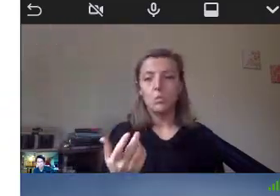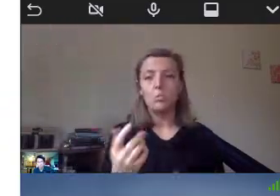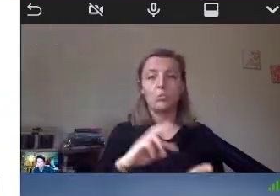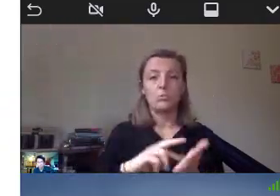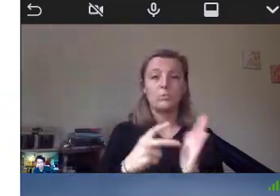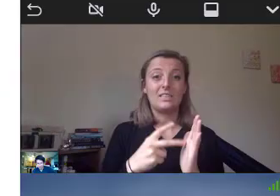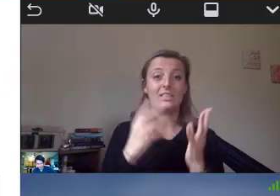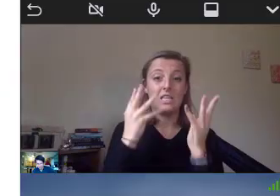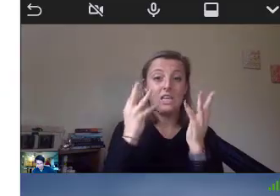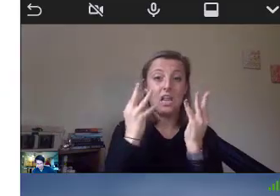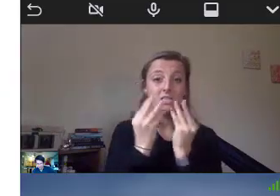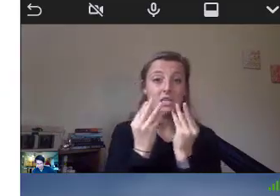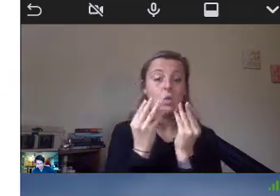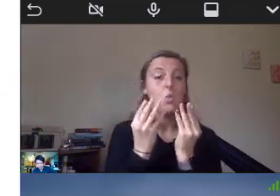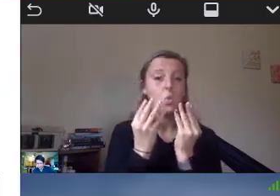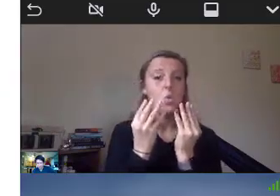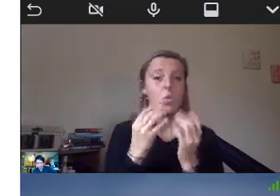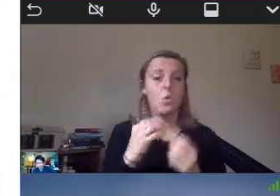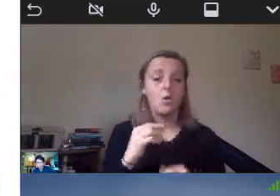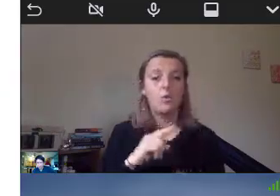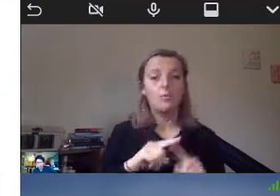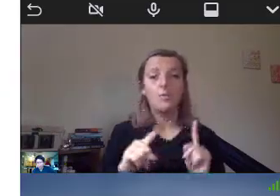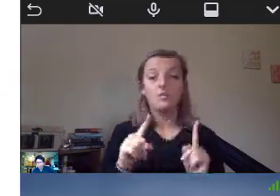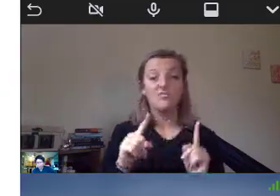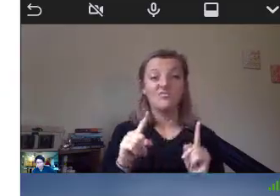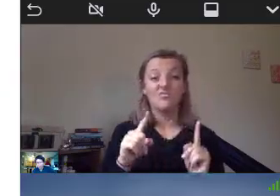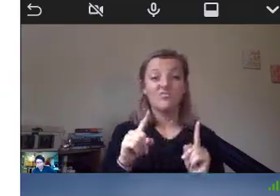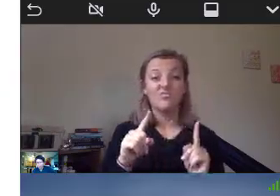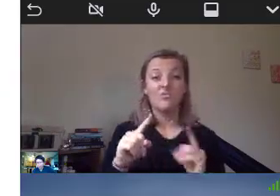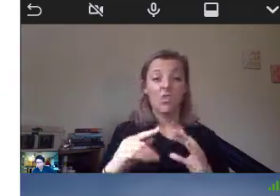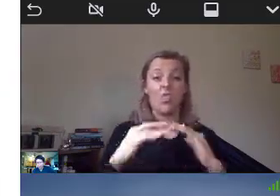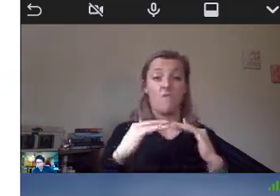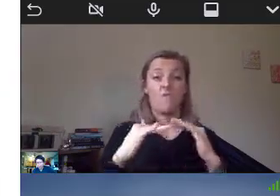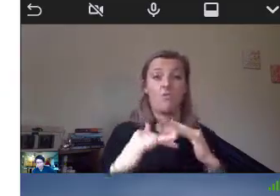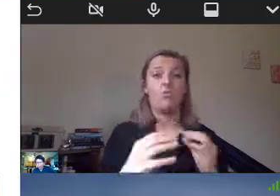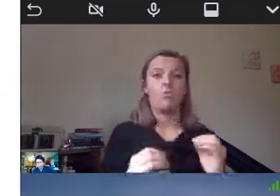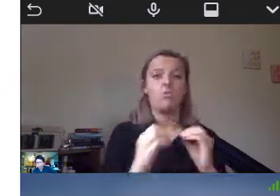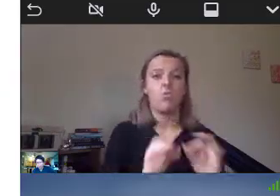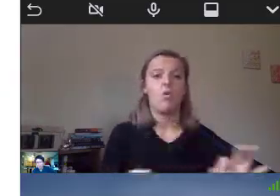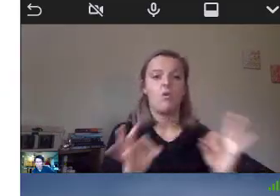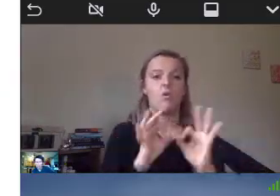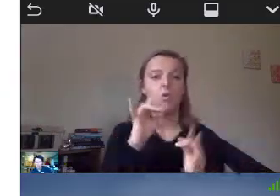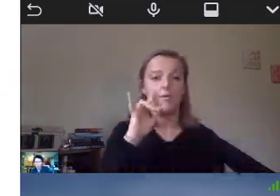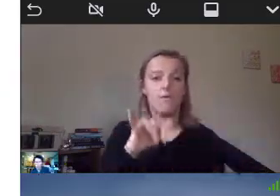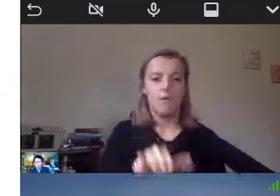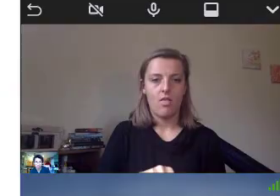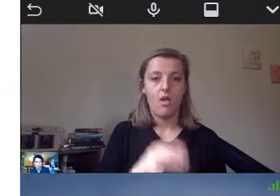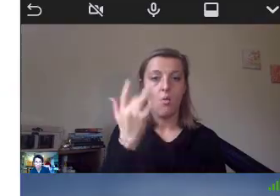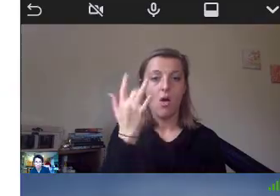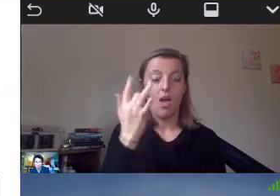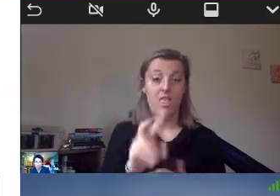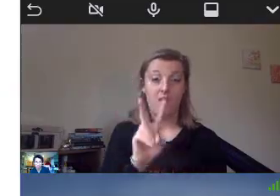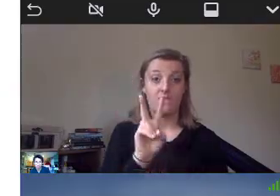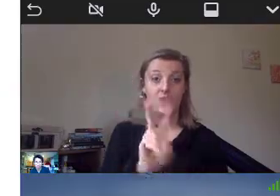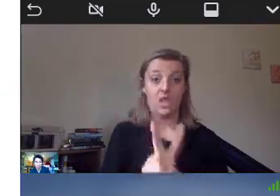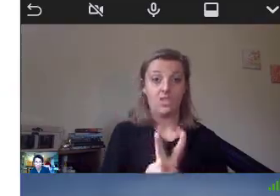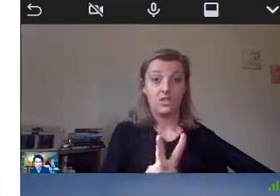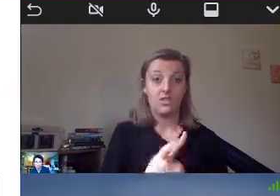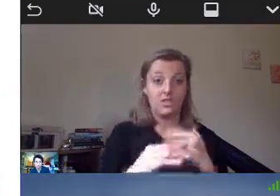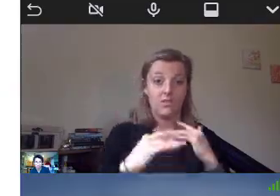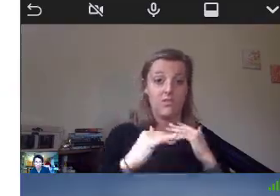but diffusion is more important in those cases because the velocity of the fluid is fairly